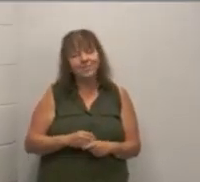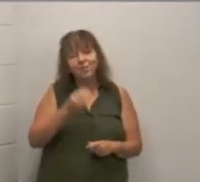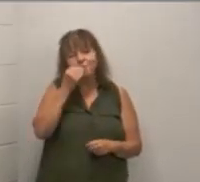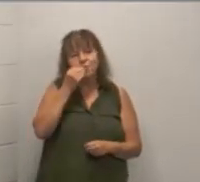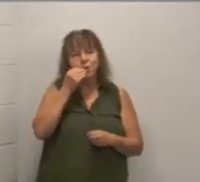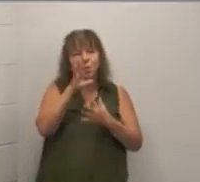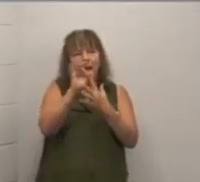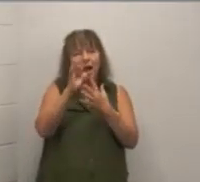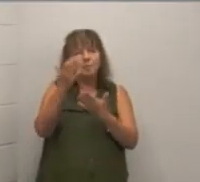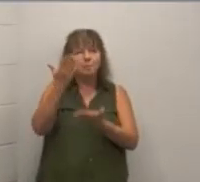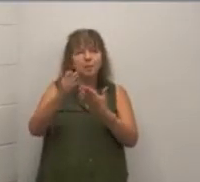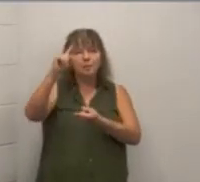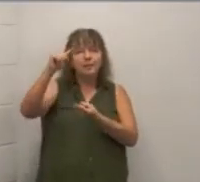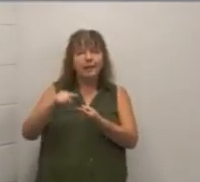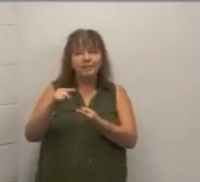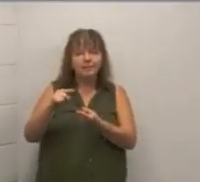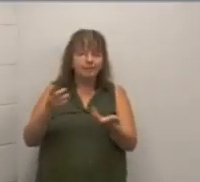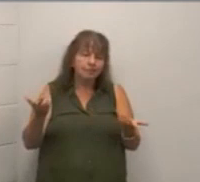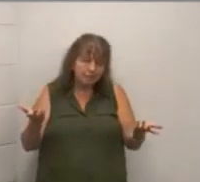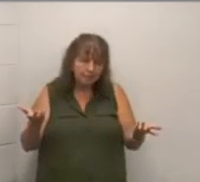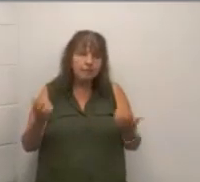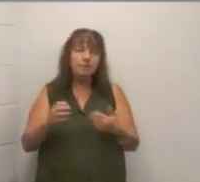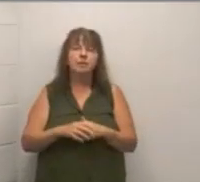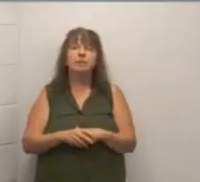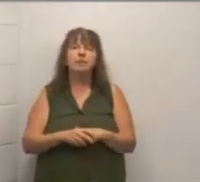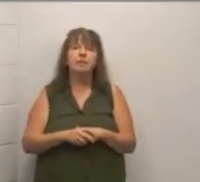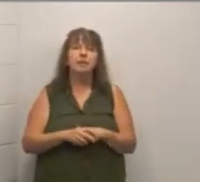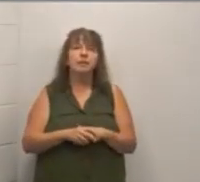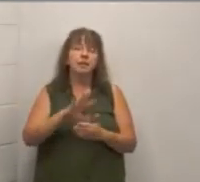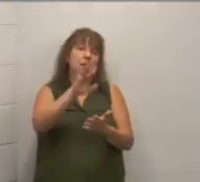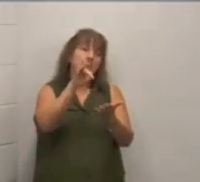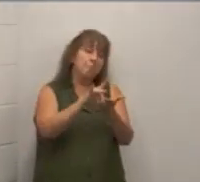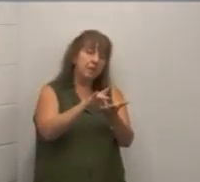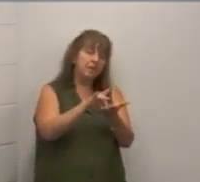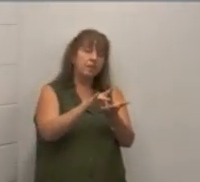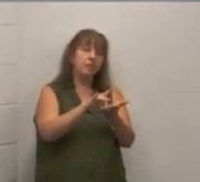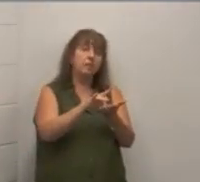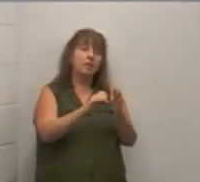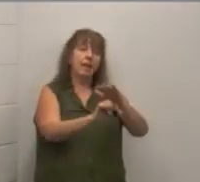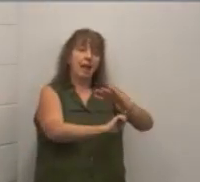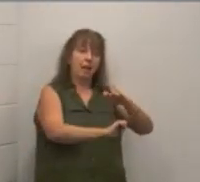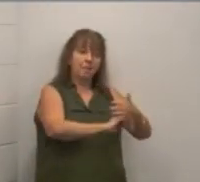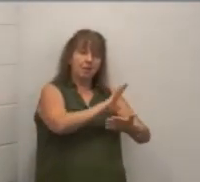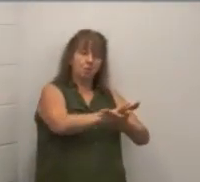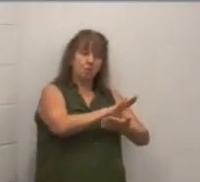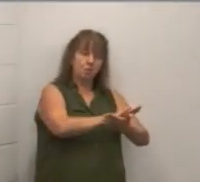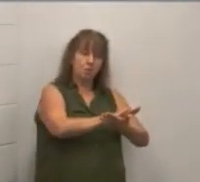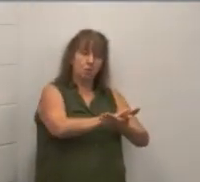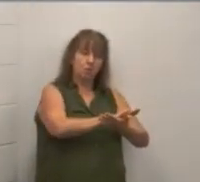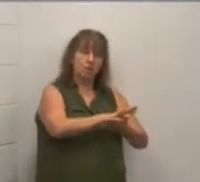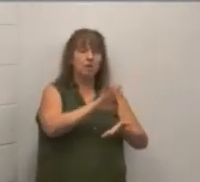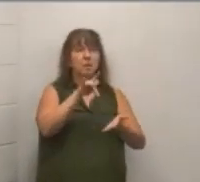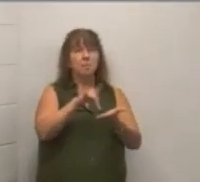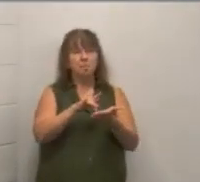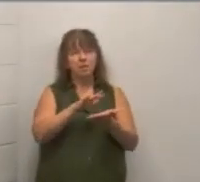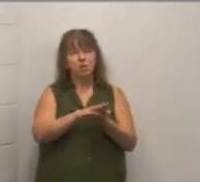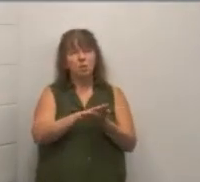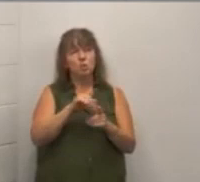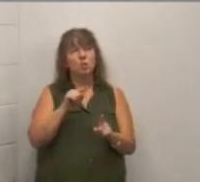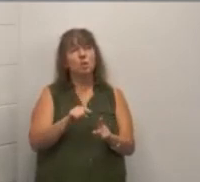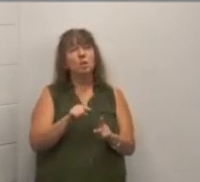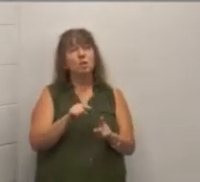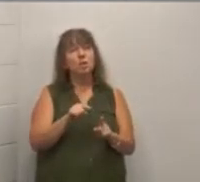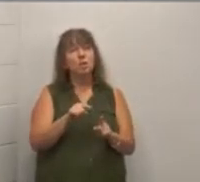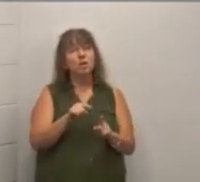for students for lunches. At the middle and middle-level, students will most